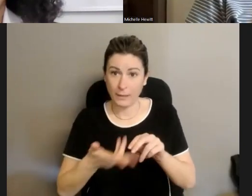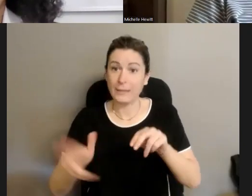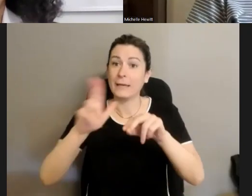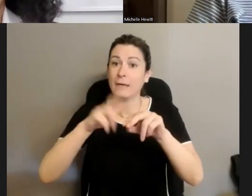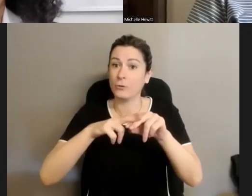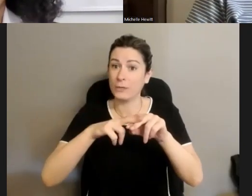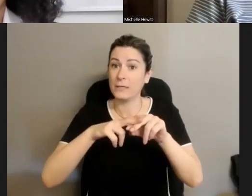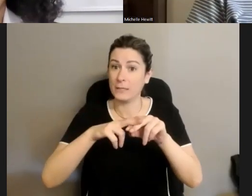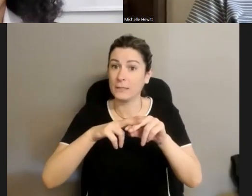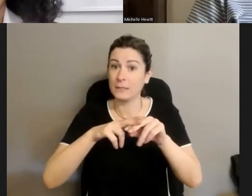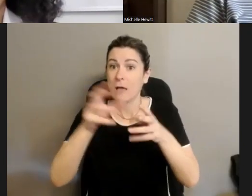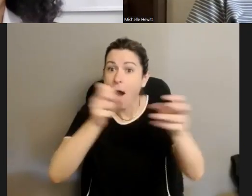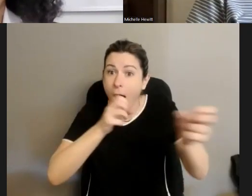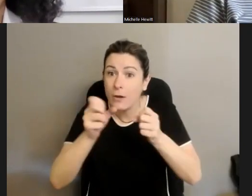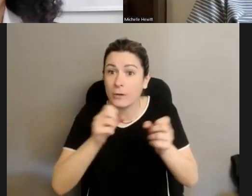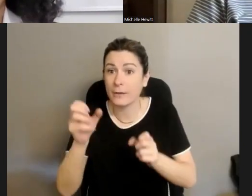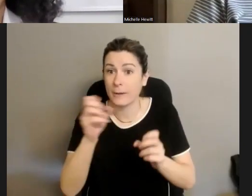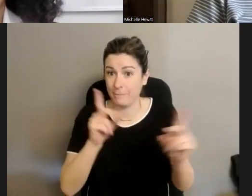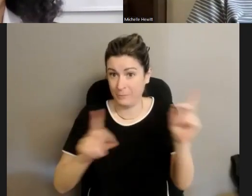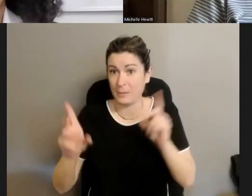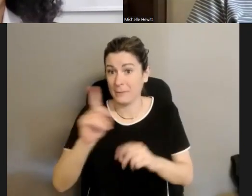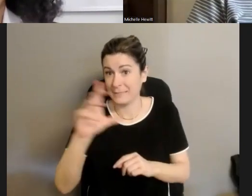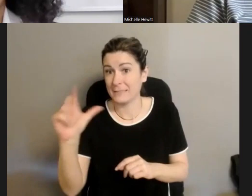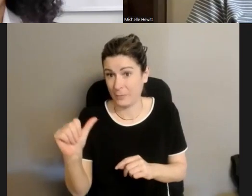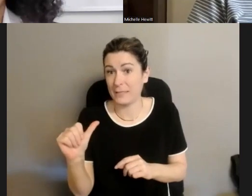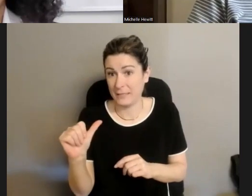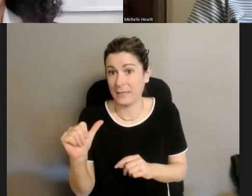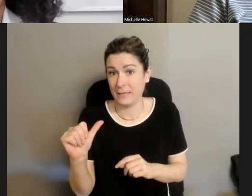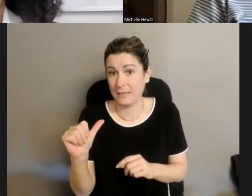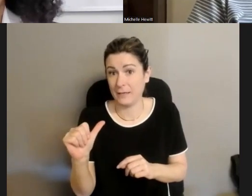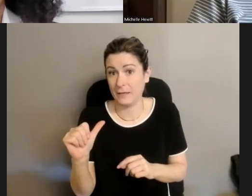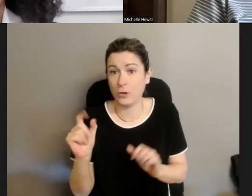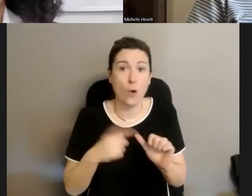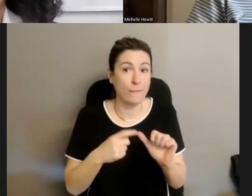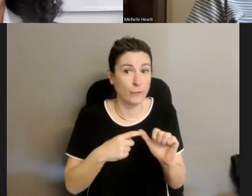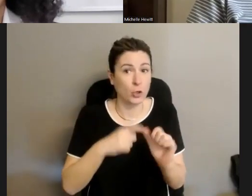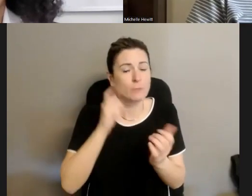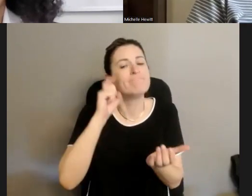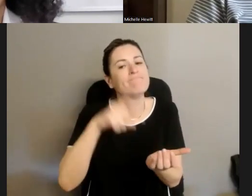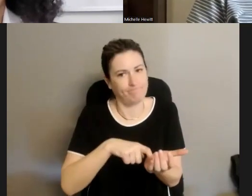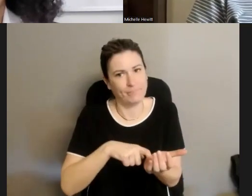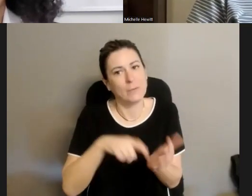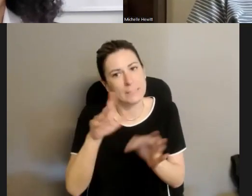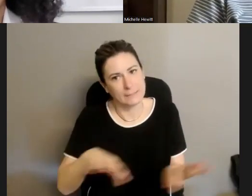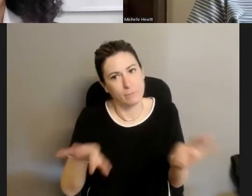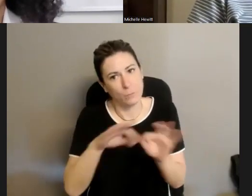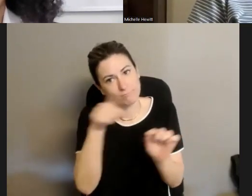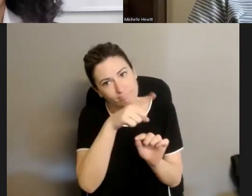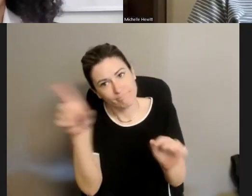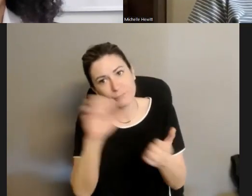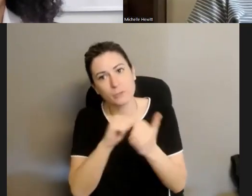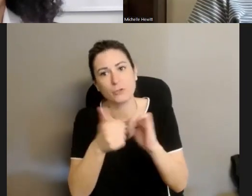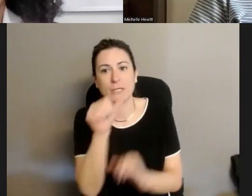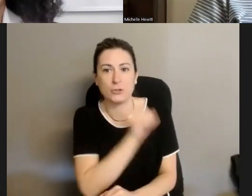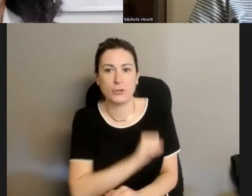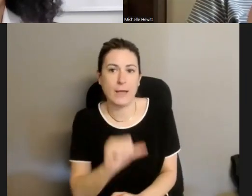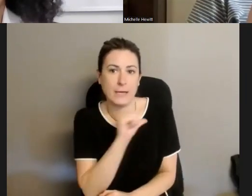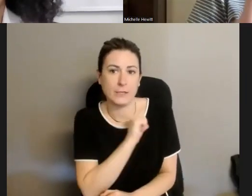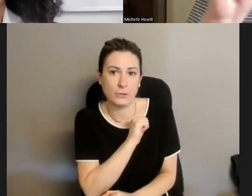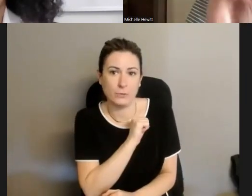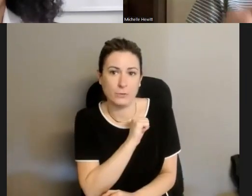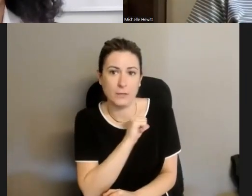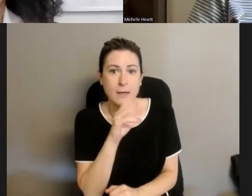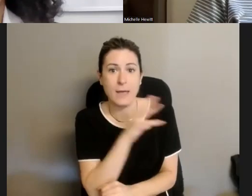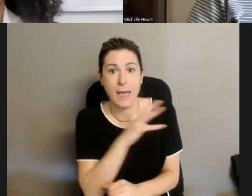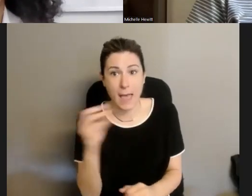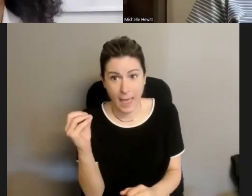by, one, recognizing that things need to change attitudinally, and two, recognizing that some people aren't going to ever fit the